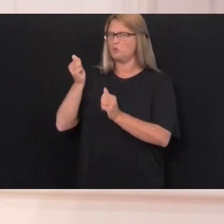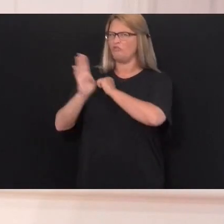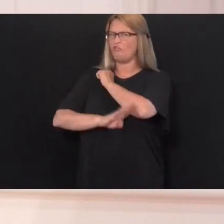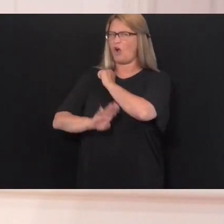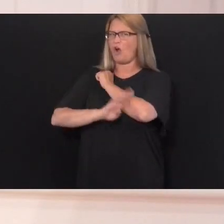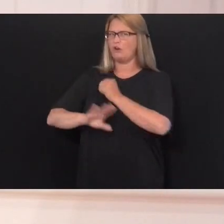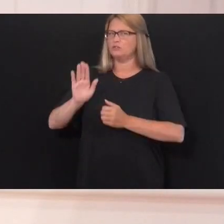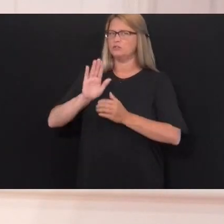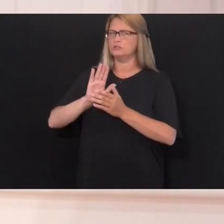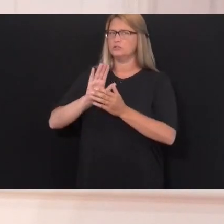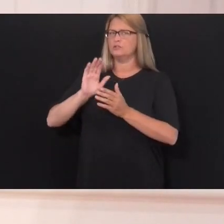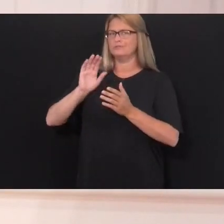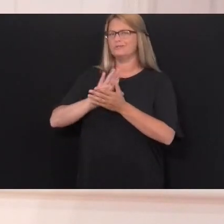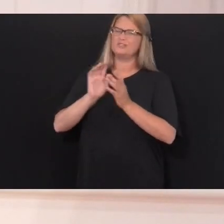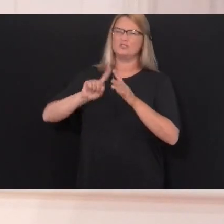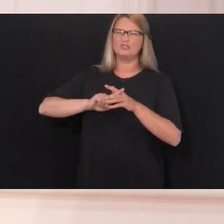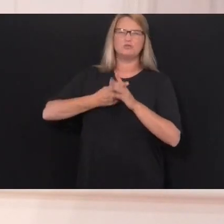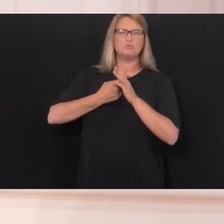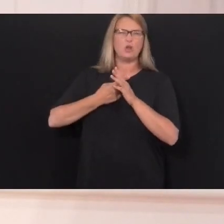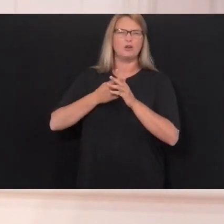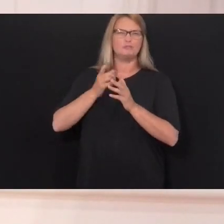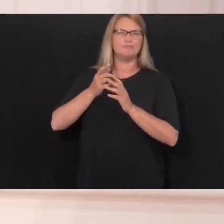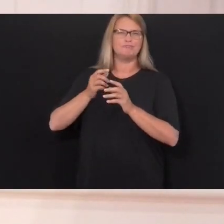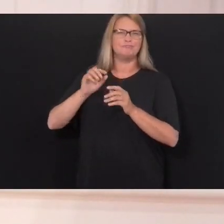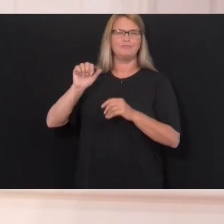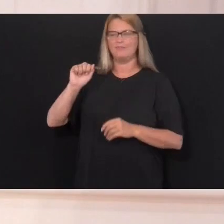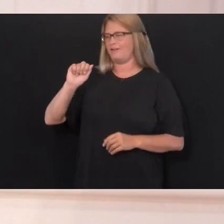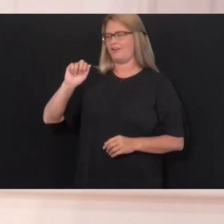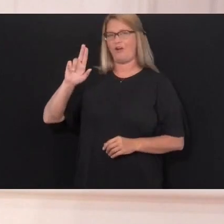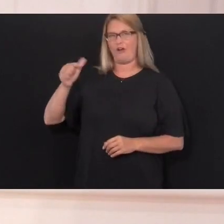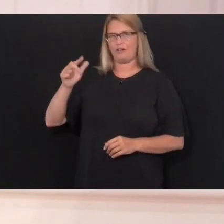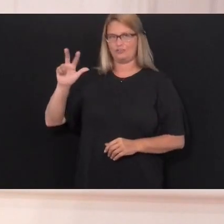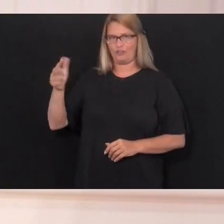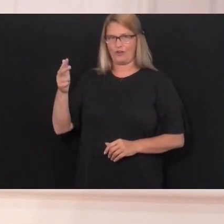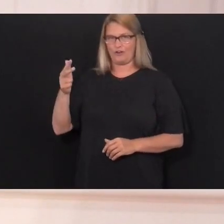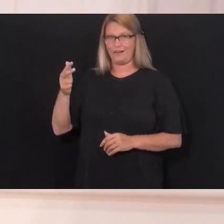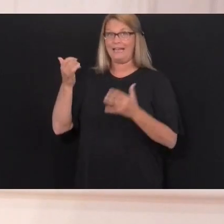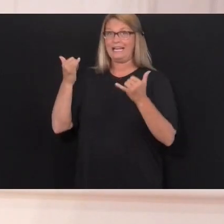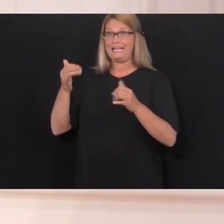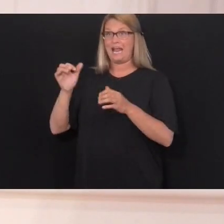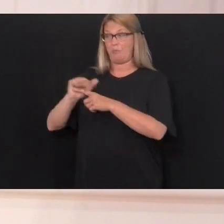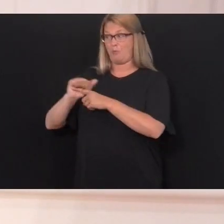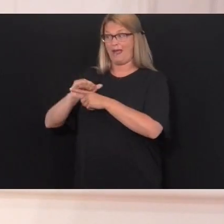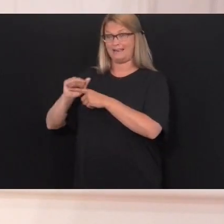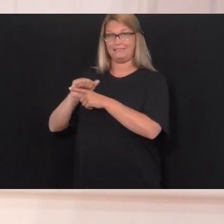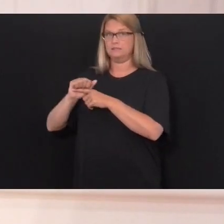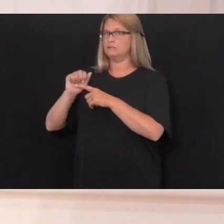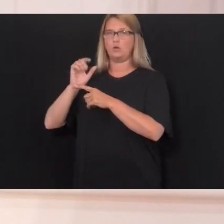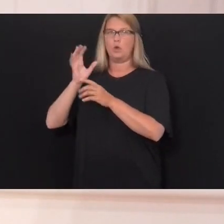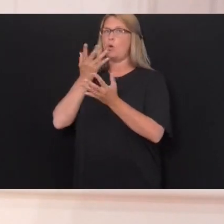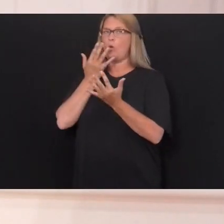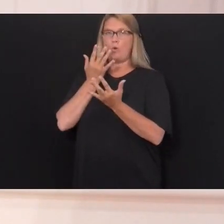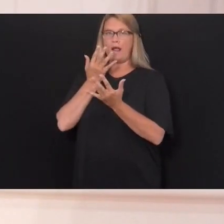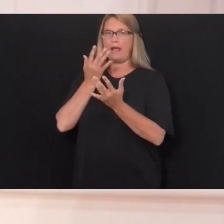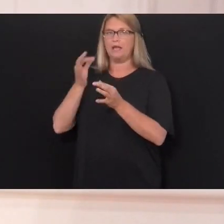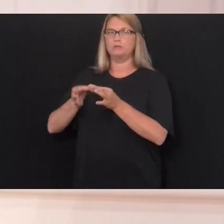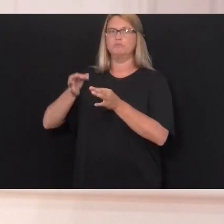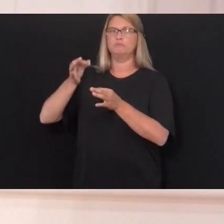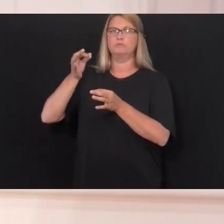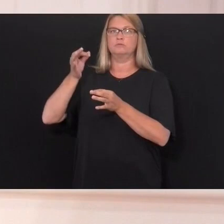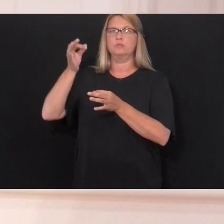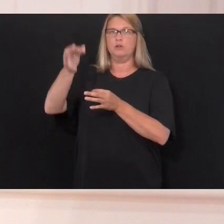above all of our neighbors, whether it be Virginia and Pennsylvania, Ohio, Maryland, and Kentucky. So keep going